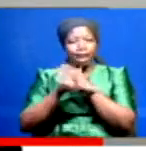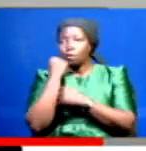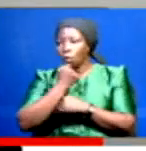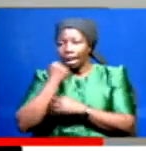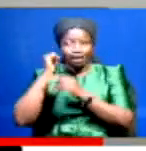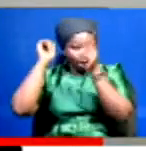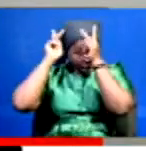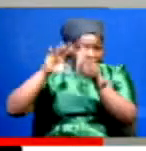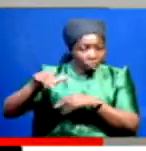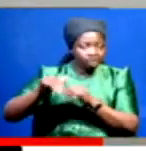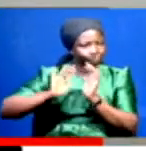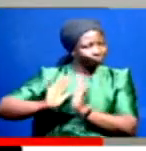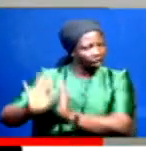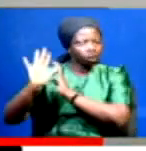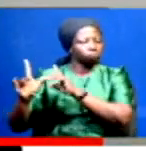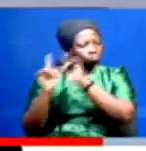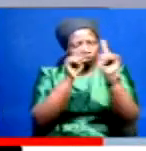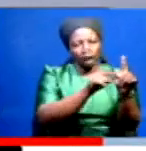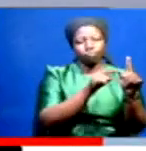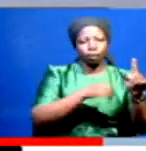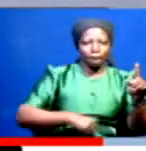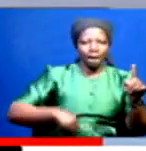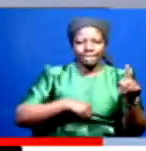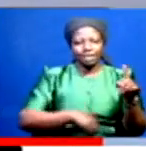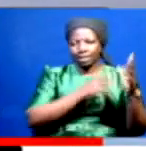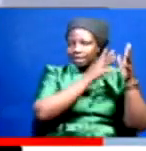County, for Malindi, Kilifi County.